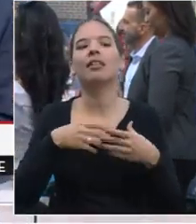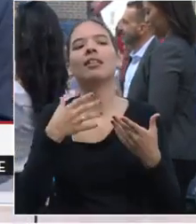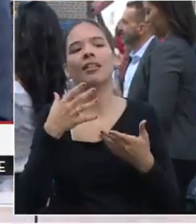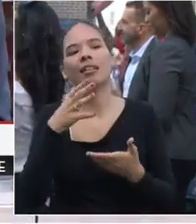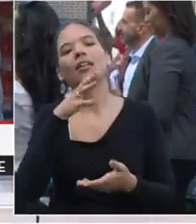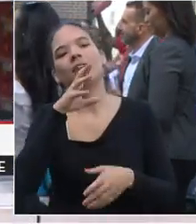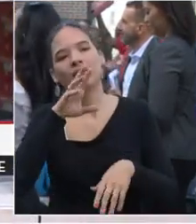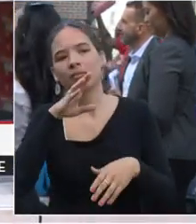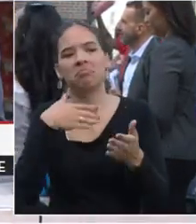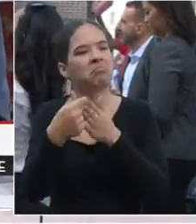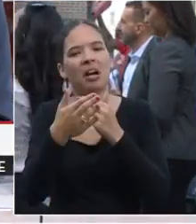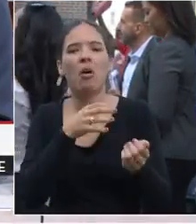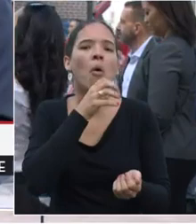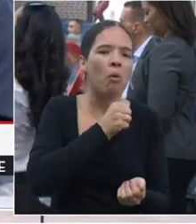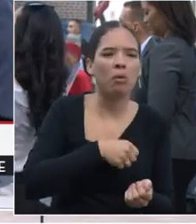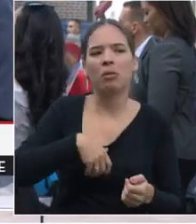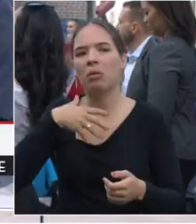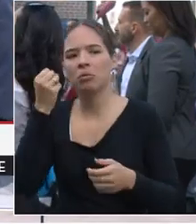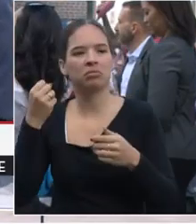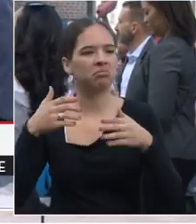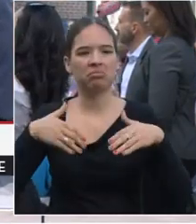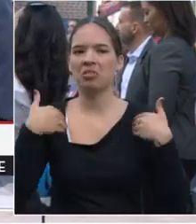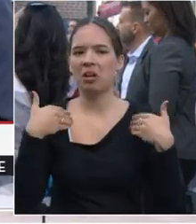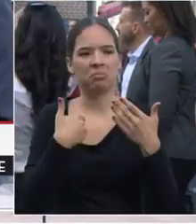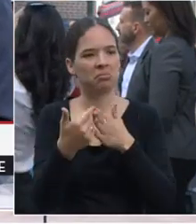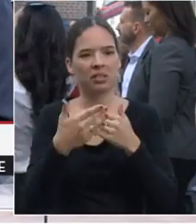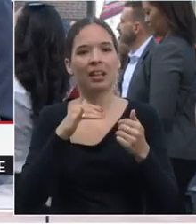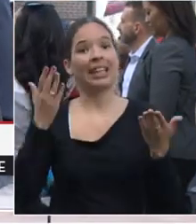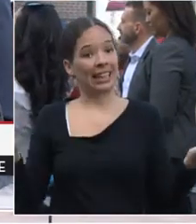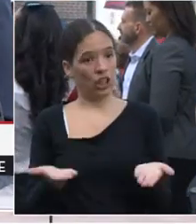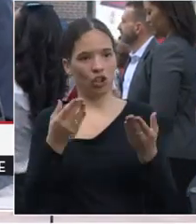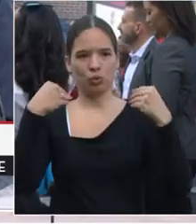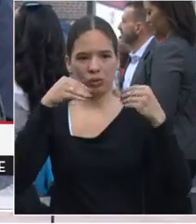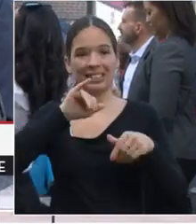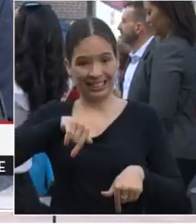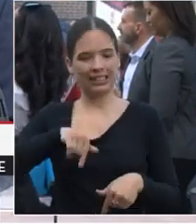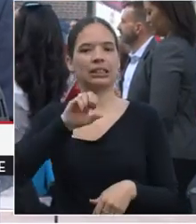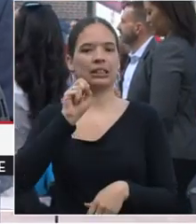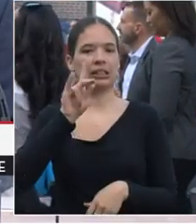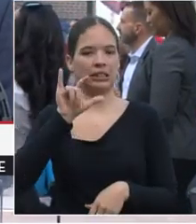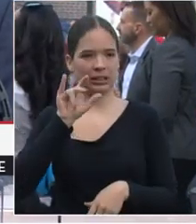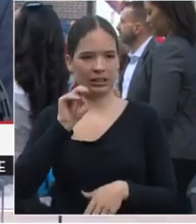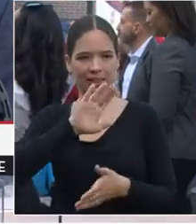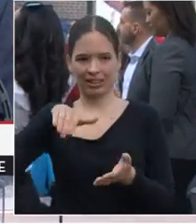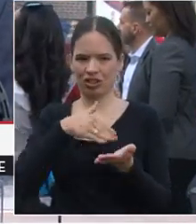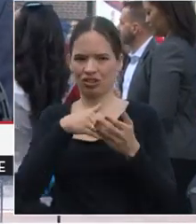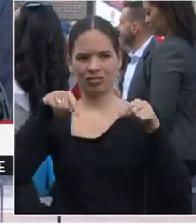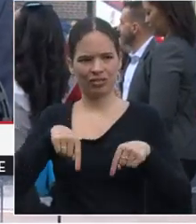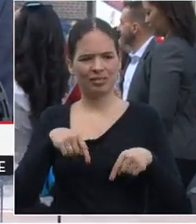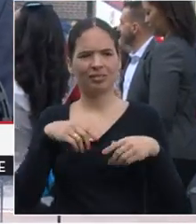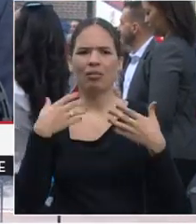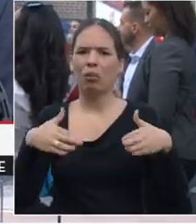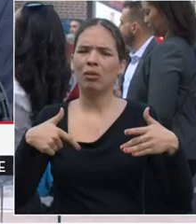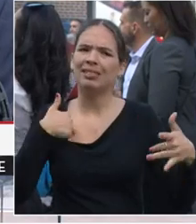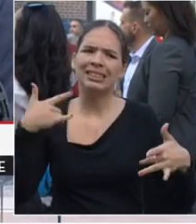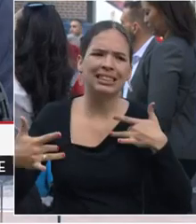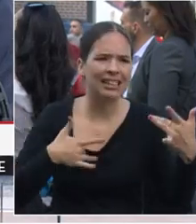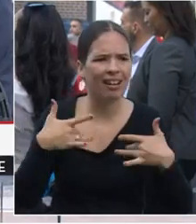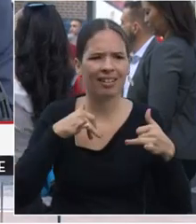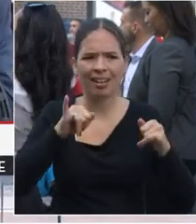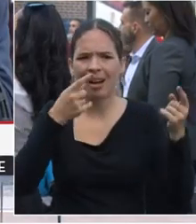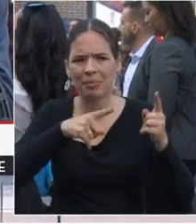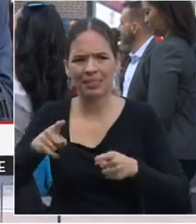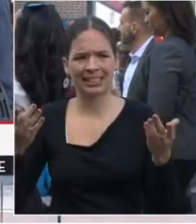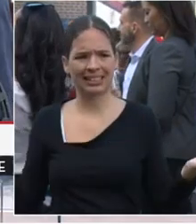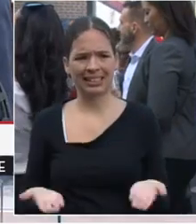open stores here at Skyline Town Center. And we've got so many exciting things going. Lidl, the